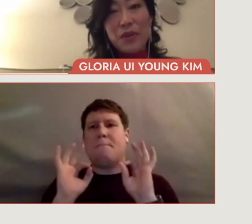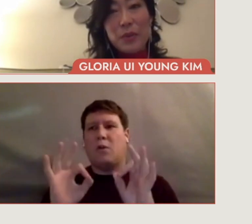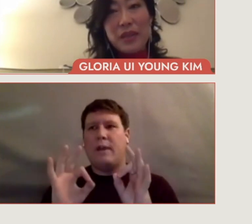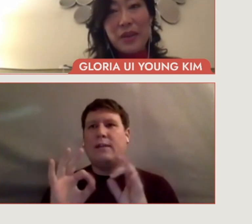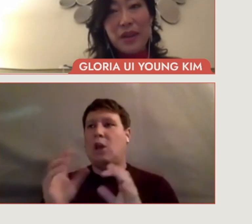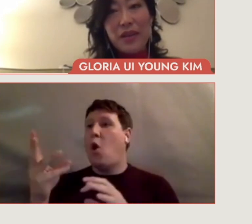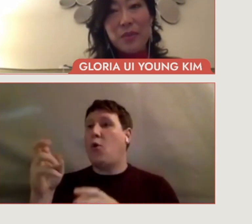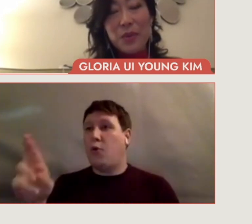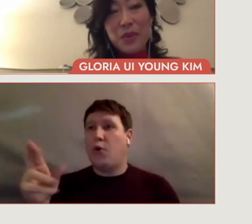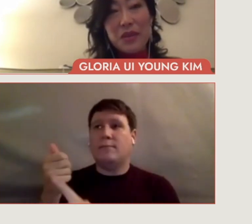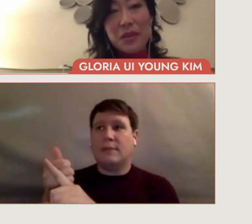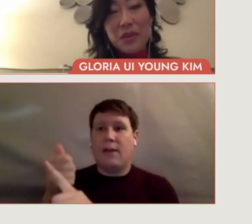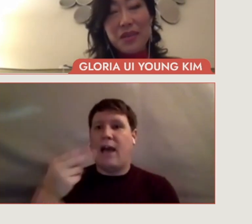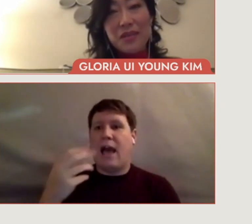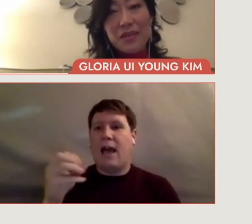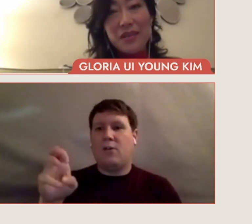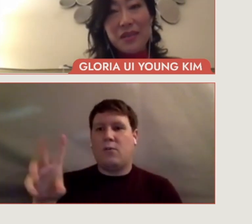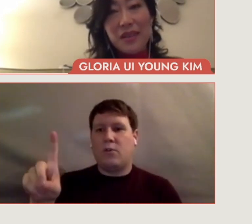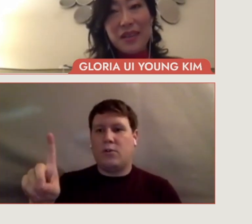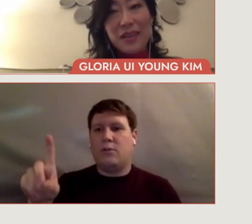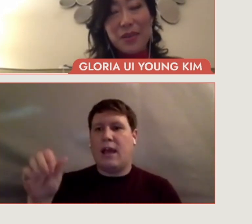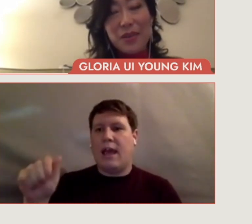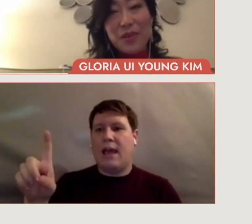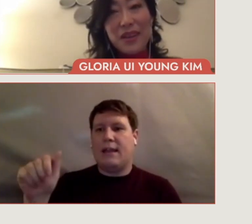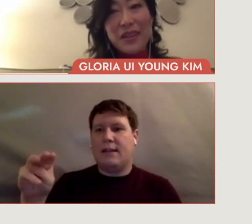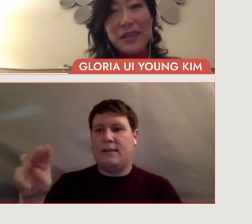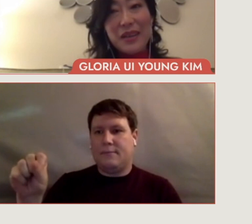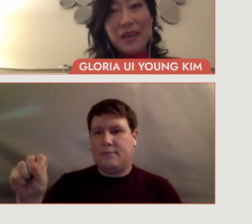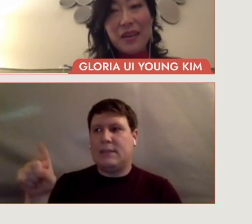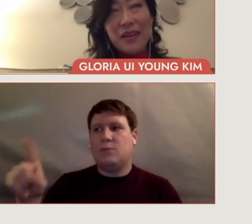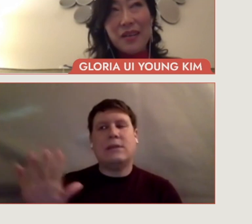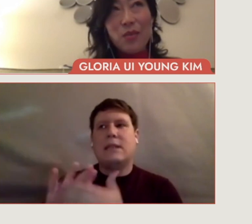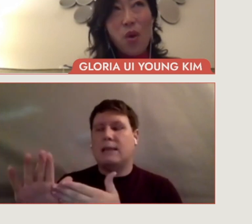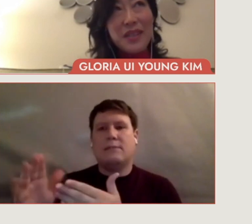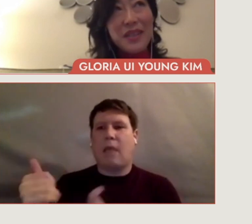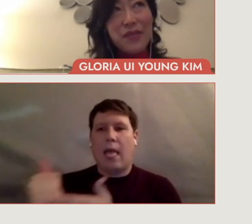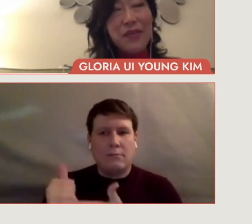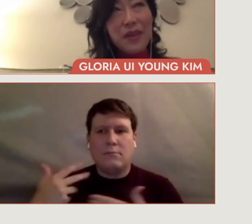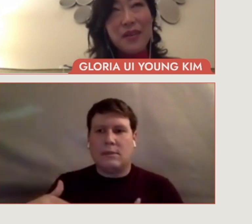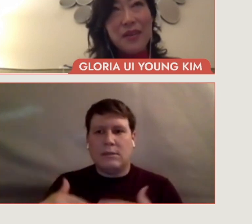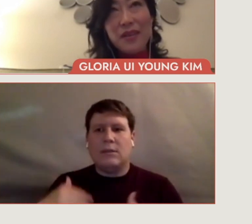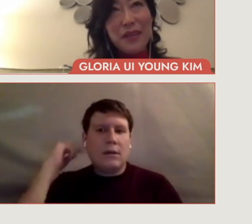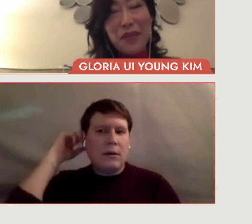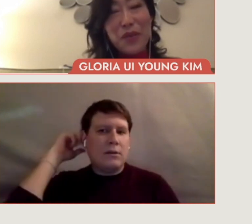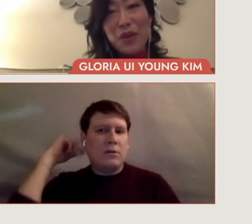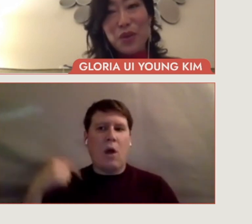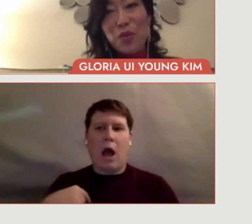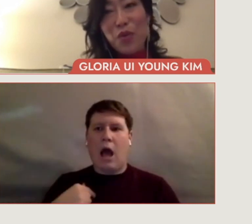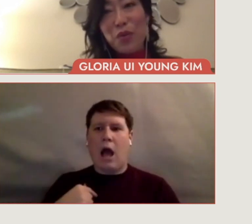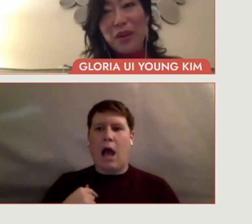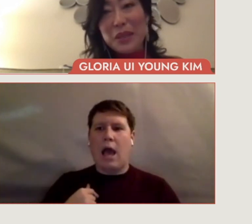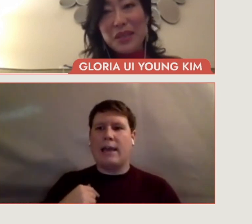of the space, Howard Adams, was really good to me. And, you know, I had walked in like a few